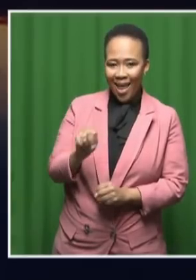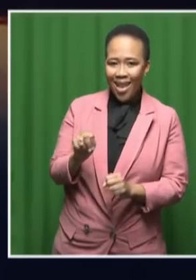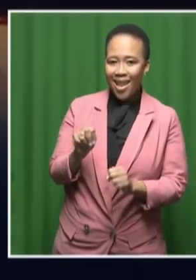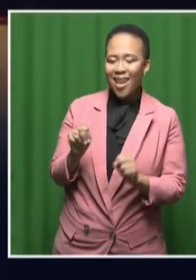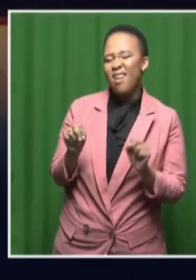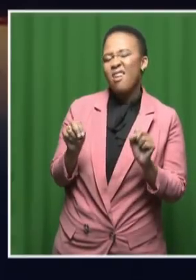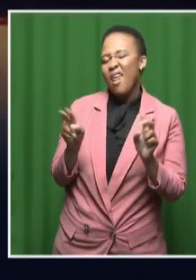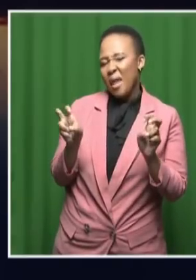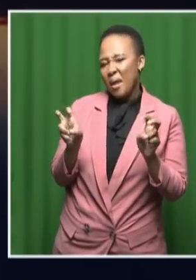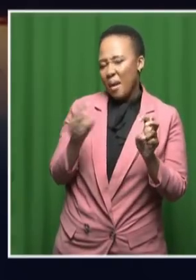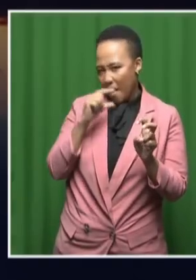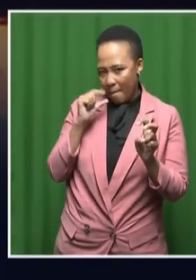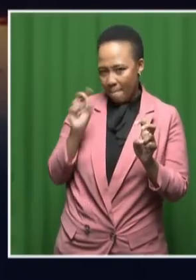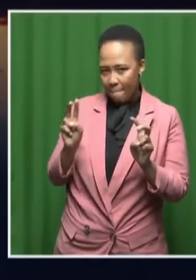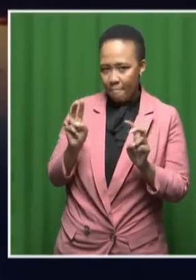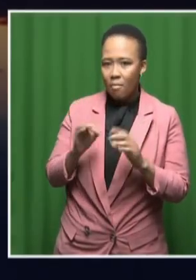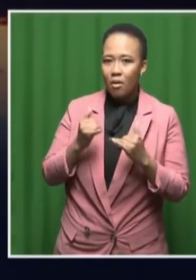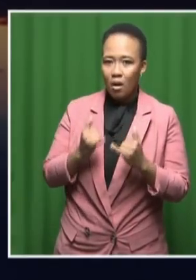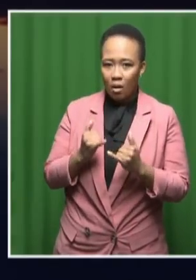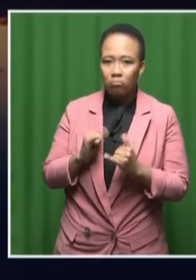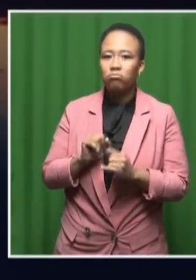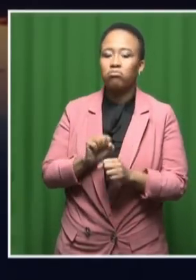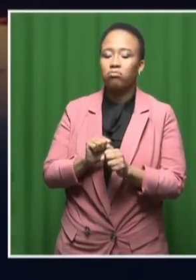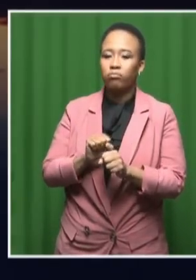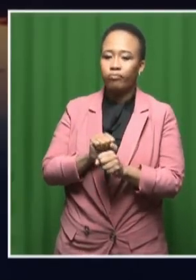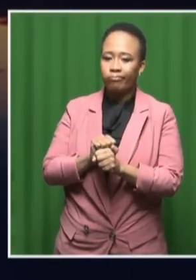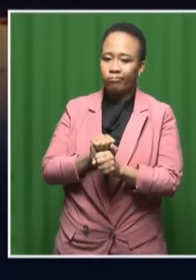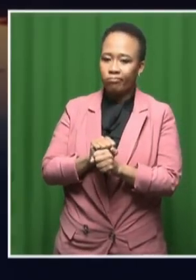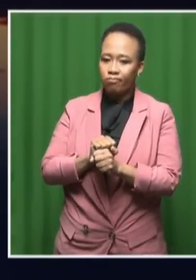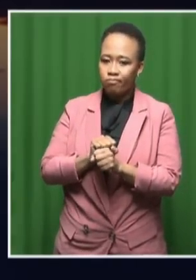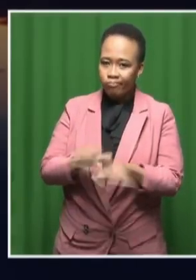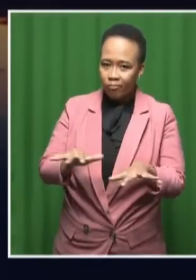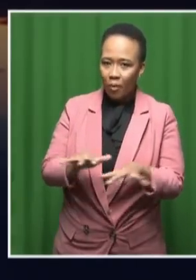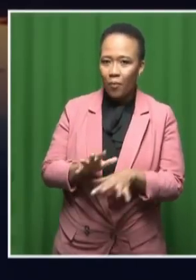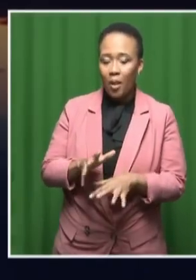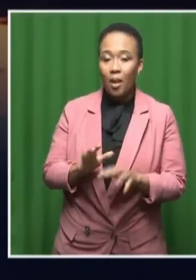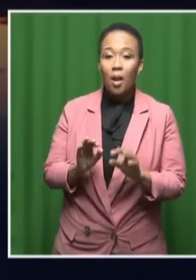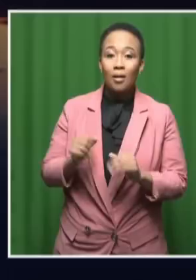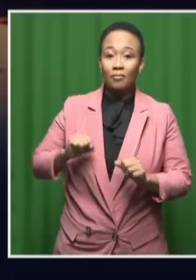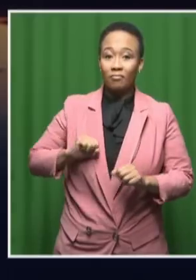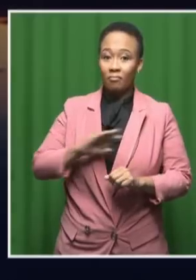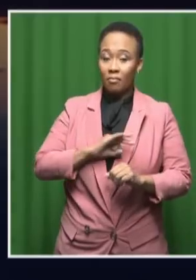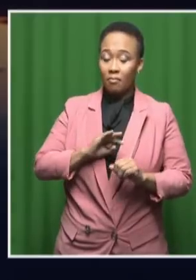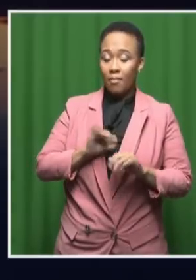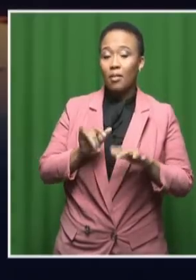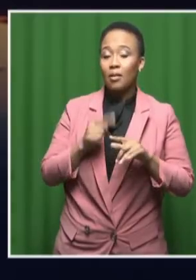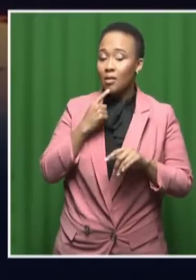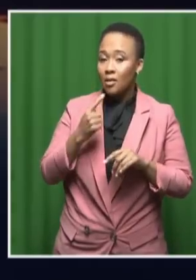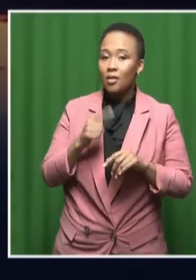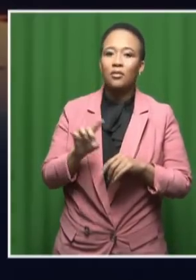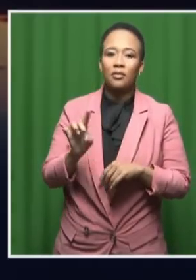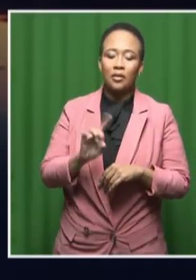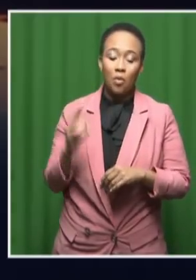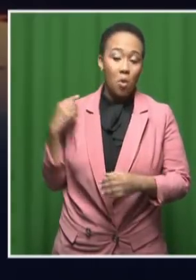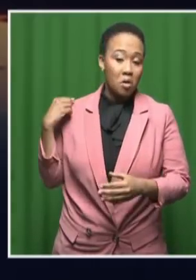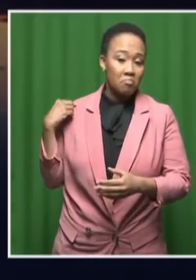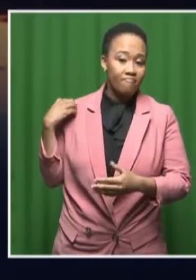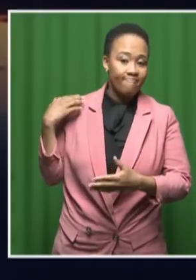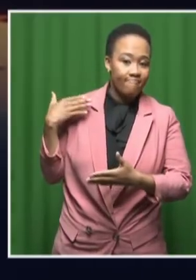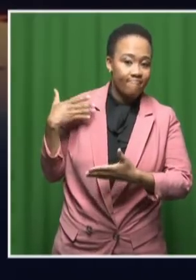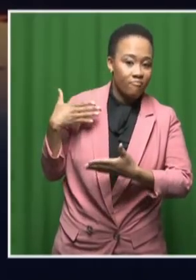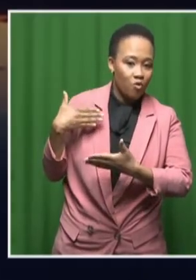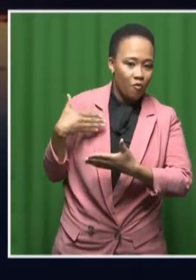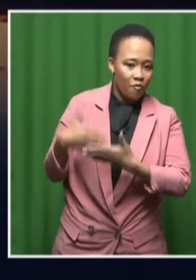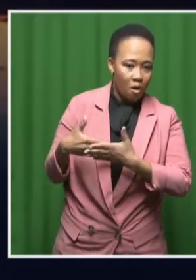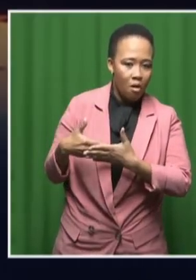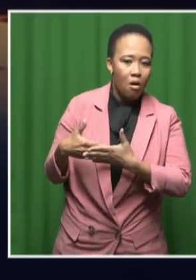of its ability to spread, but officials say that this is so far not been, you know,